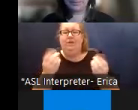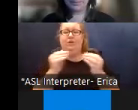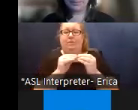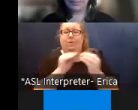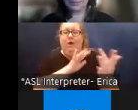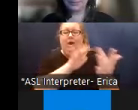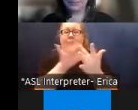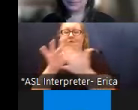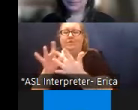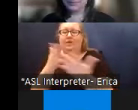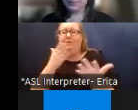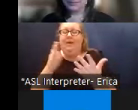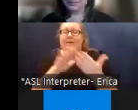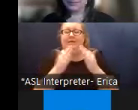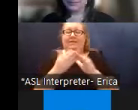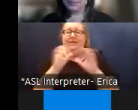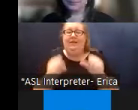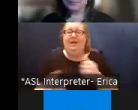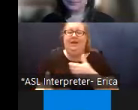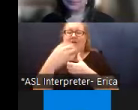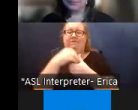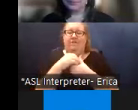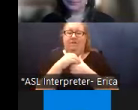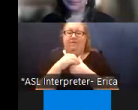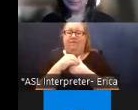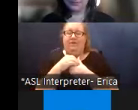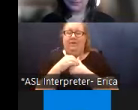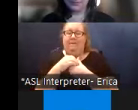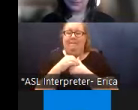Maybe the city can get involved in